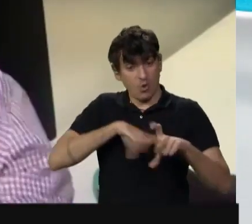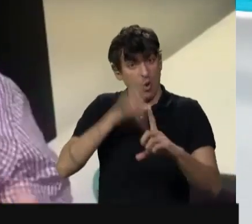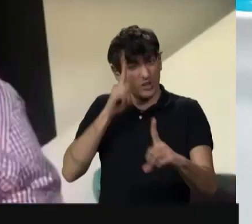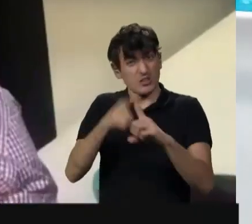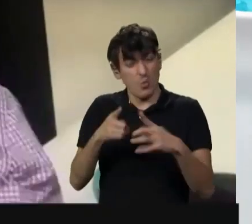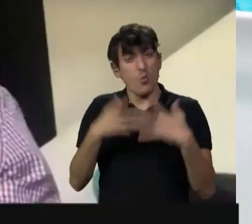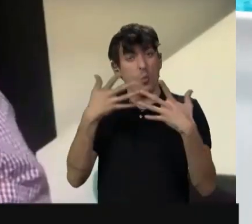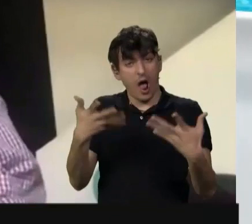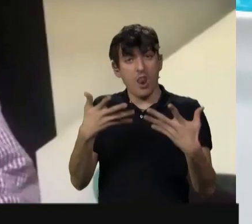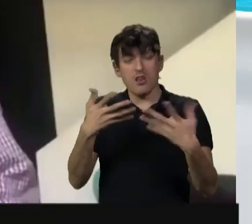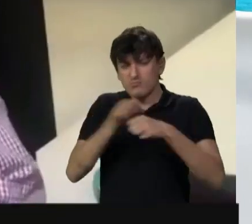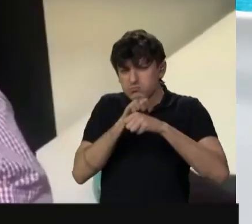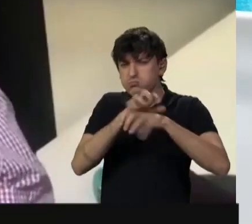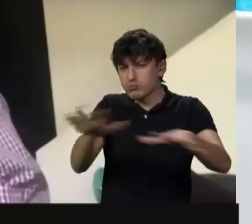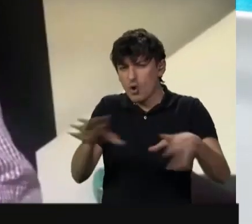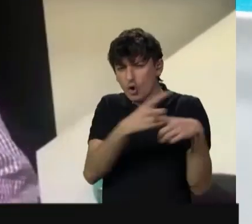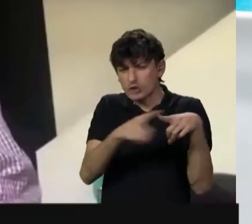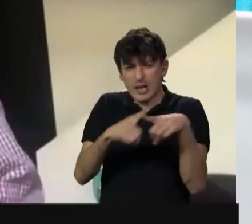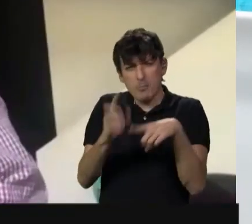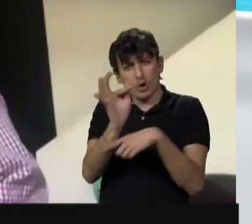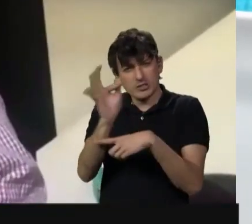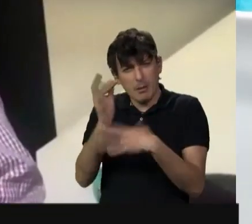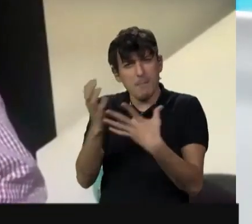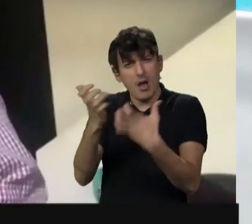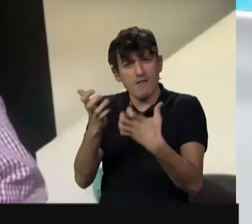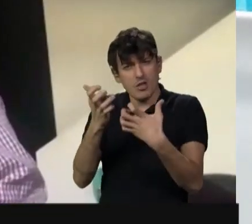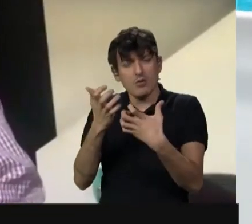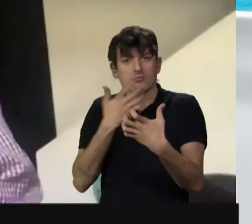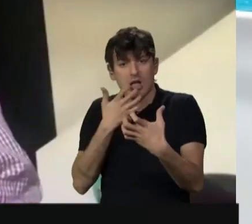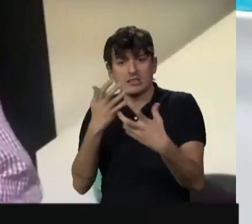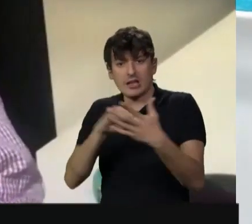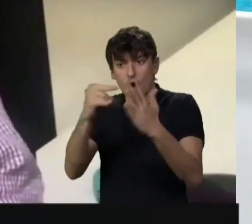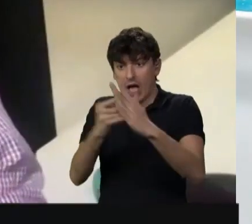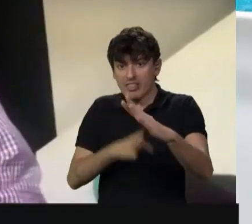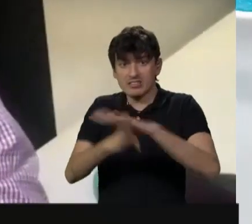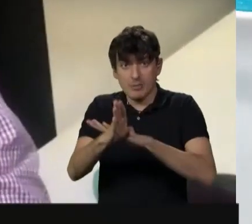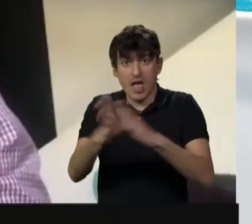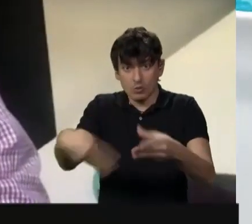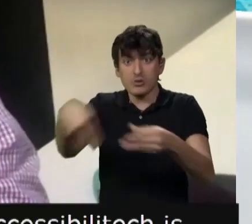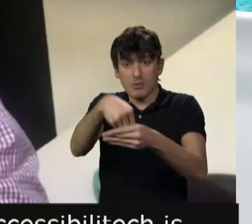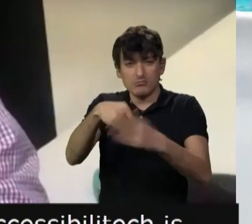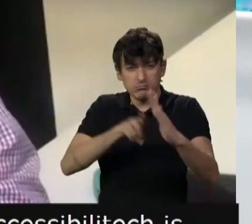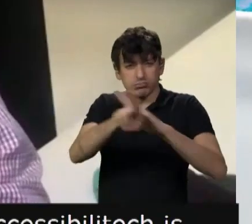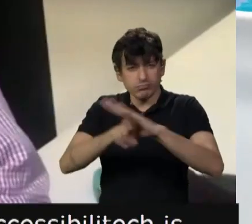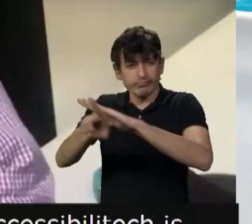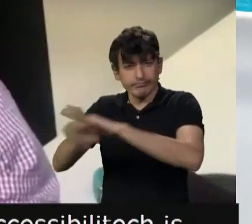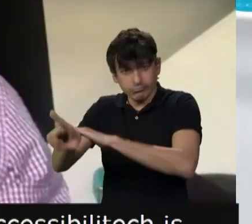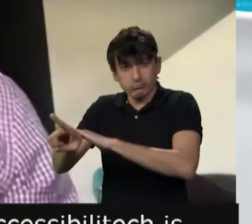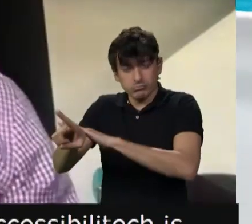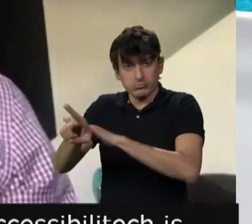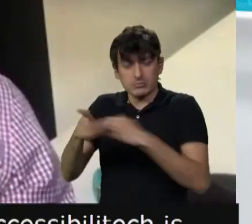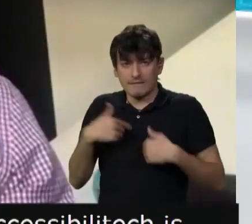one of the goals of Accessibilitech is developing accessible technologies, inclusive technologies,